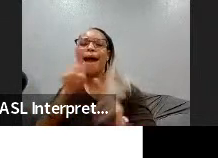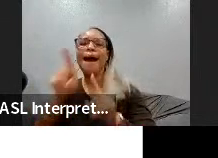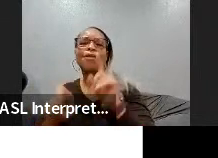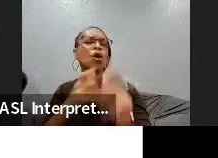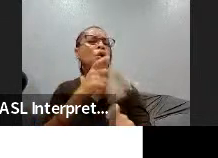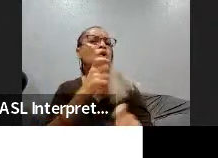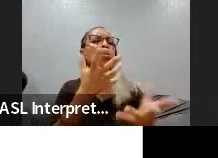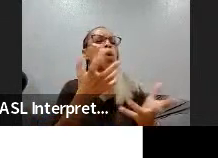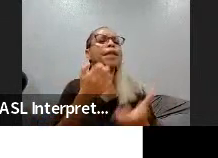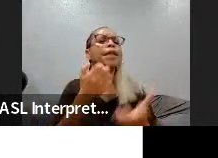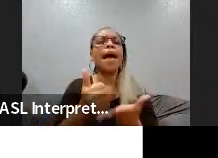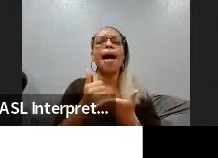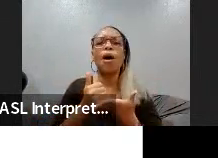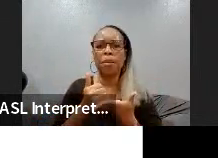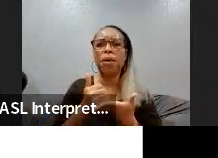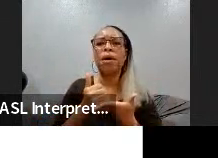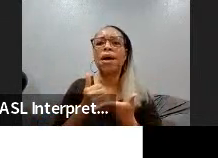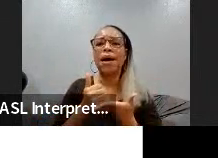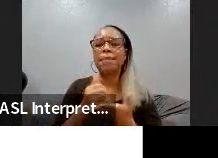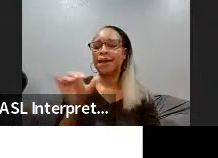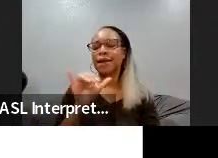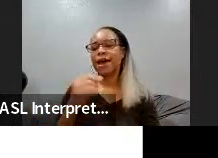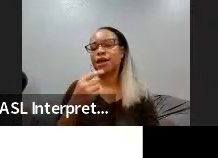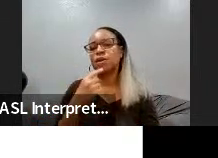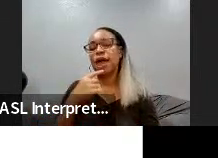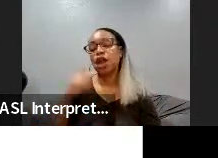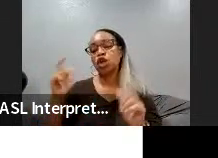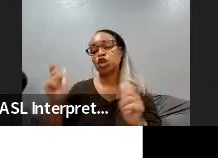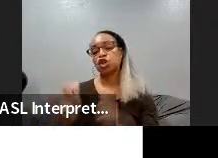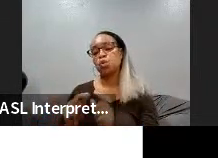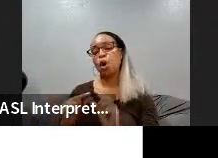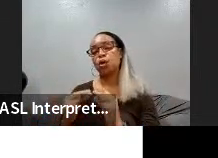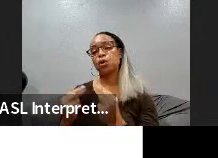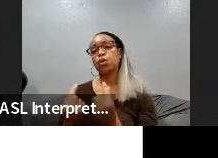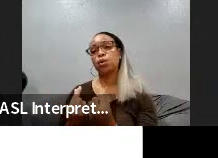And you did have, like I said before, smaller groups